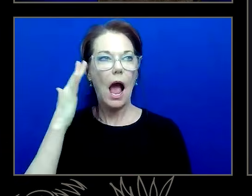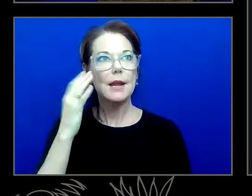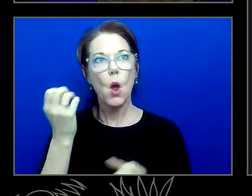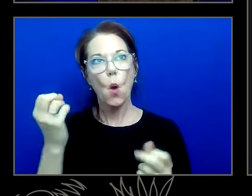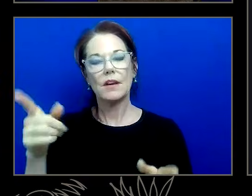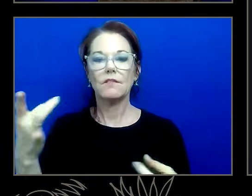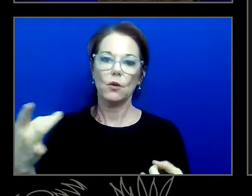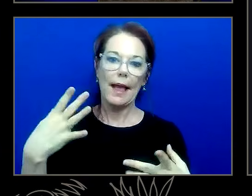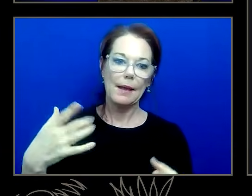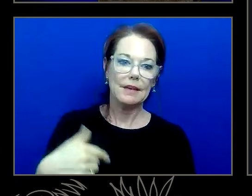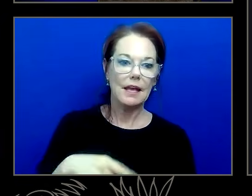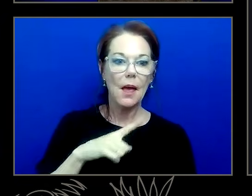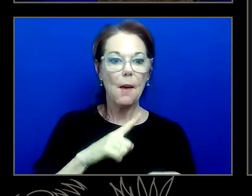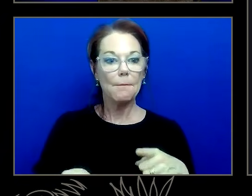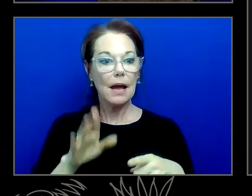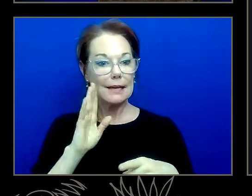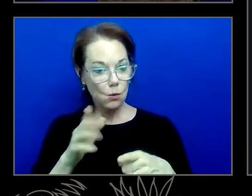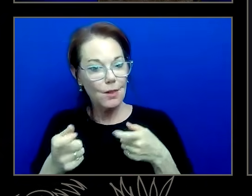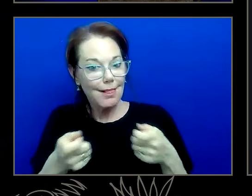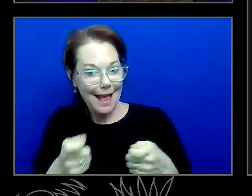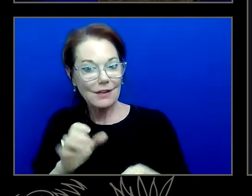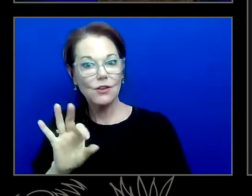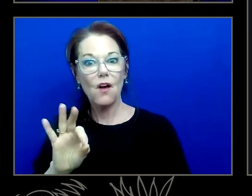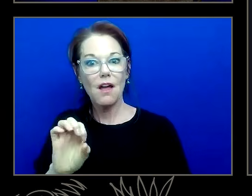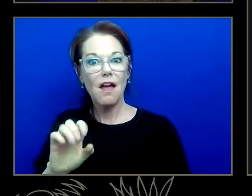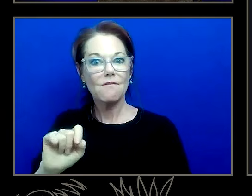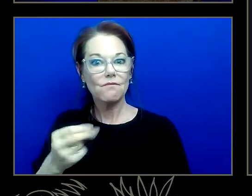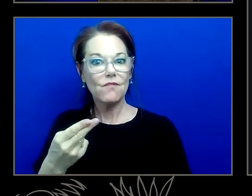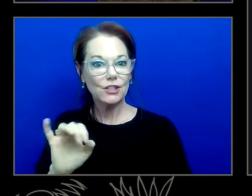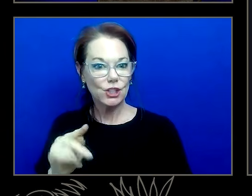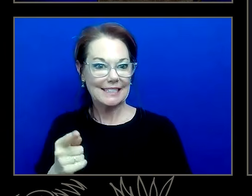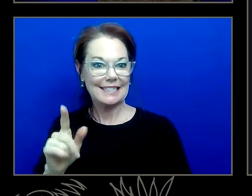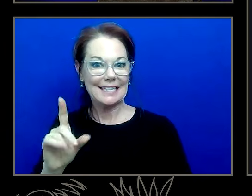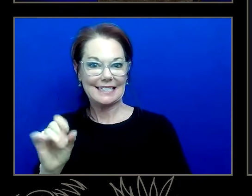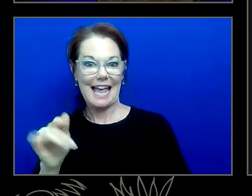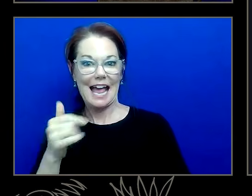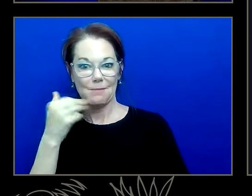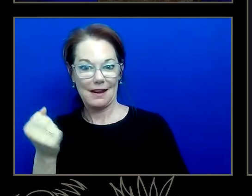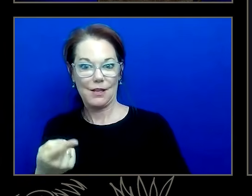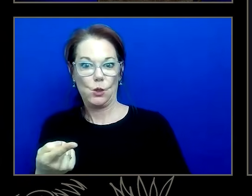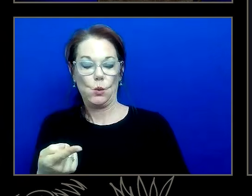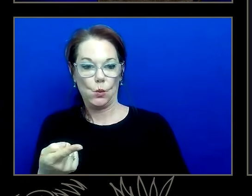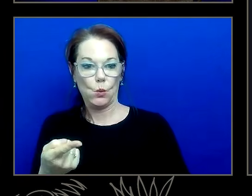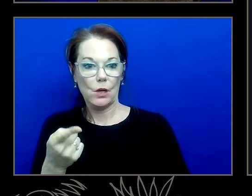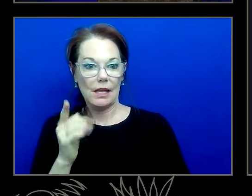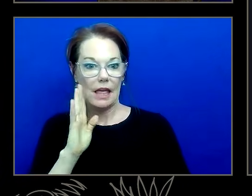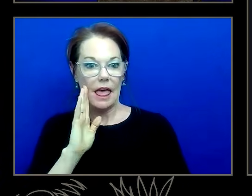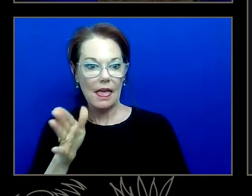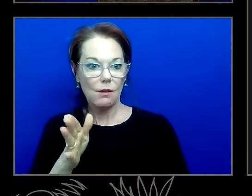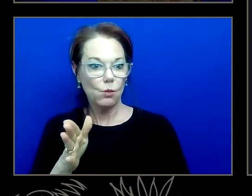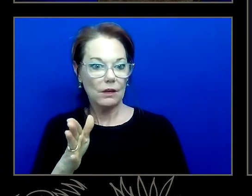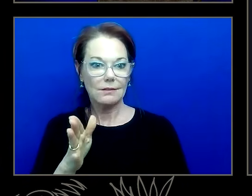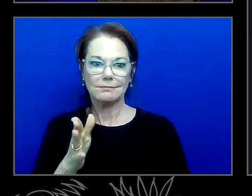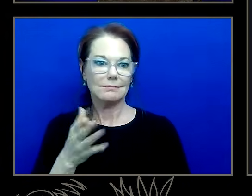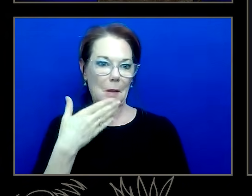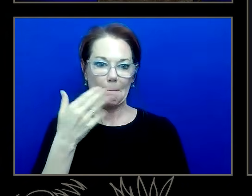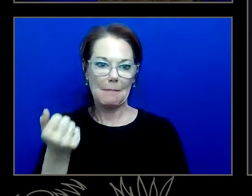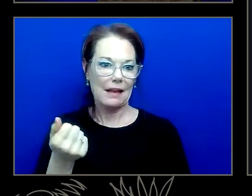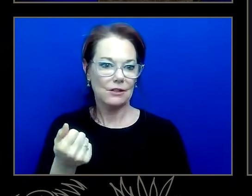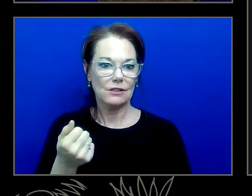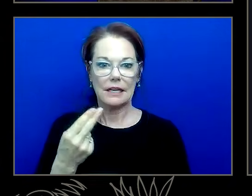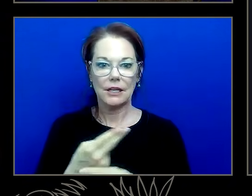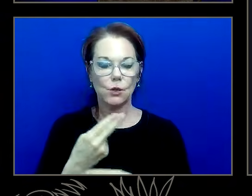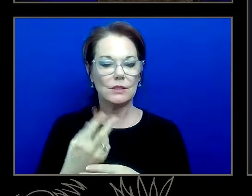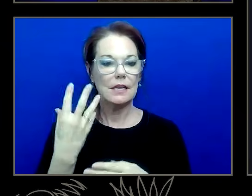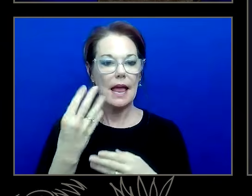but it will handle fetching data better than you, okay? It does the whole, it even goes beyond useEffect. It's using usync external